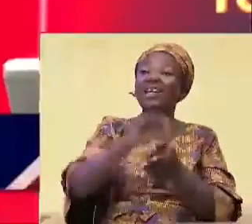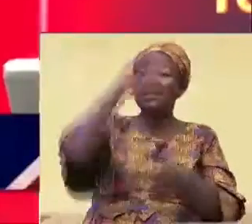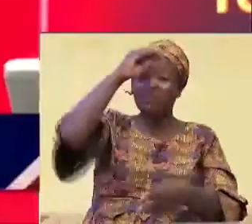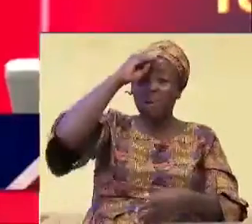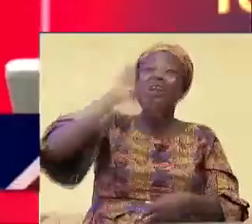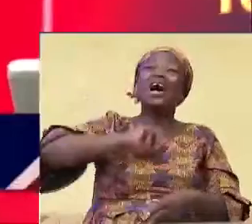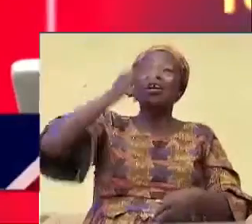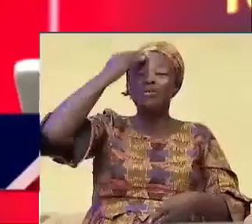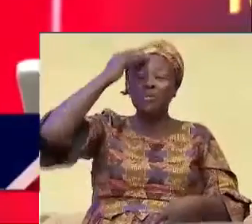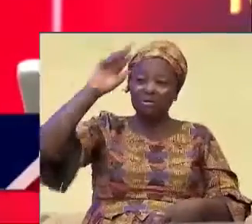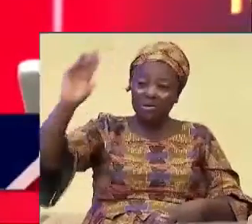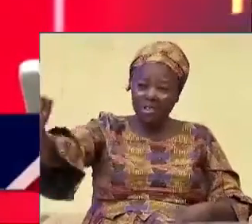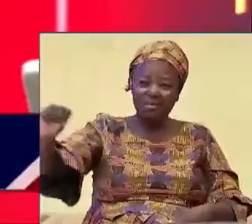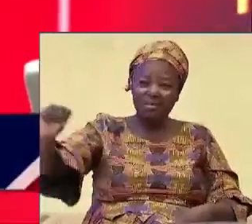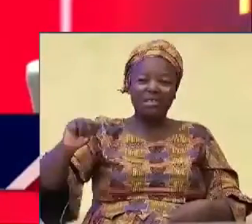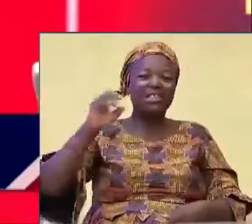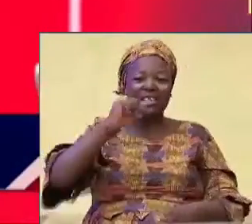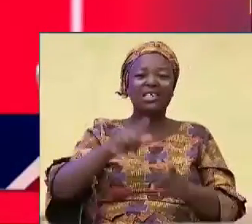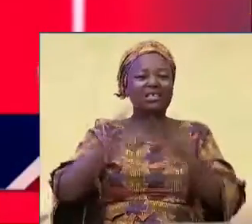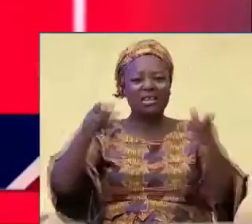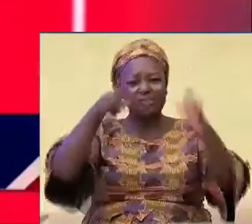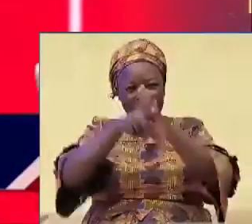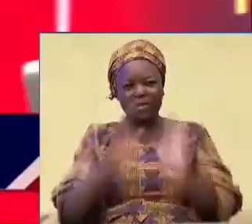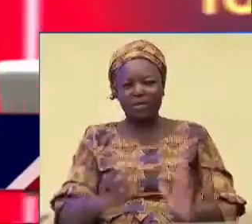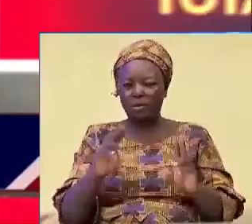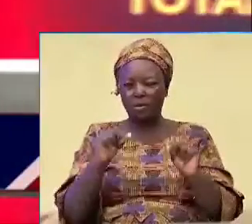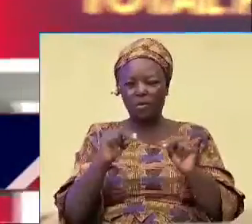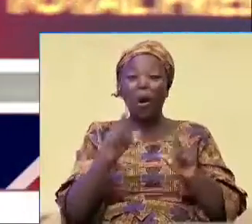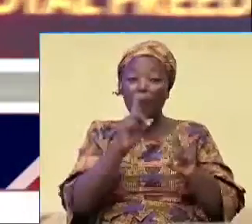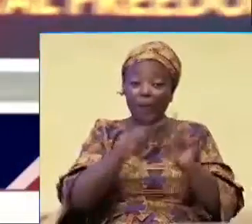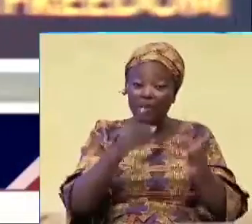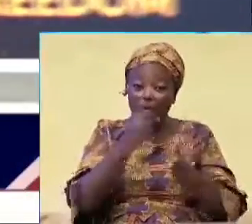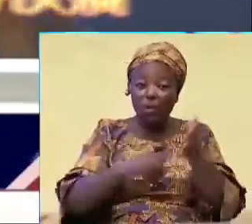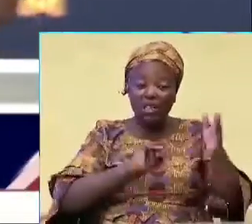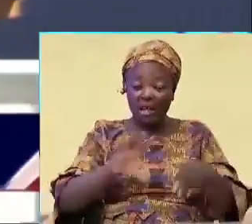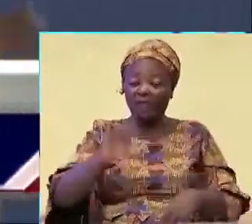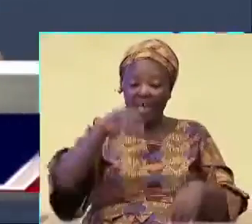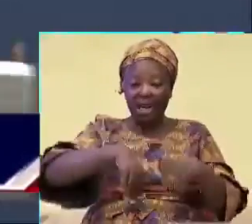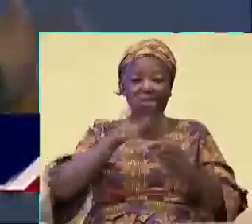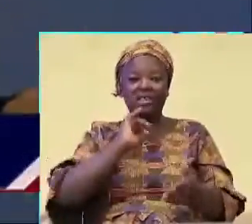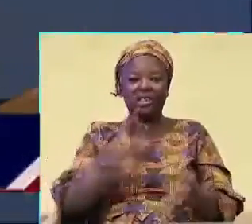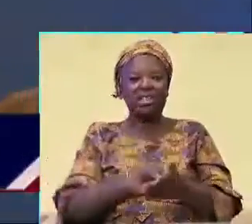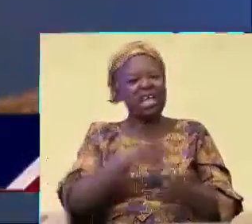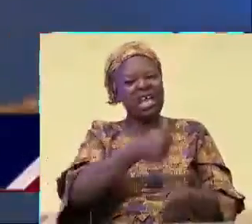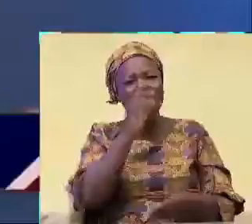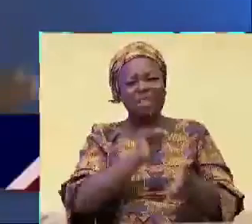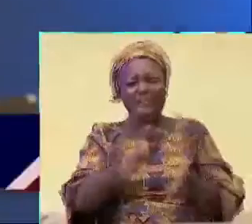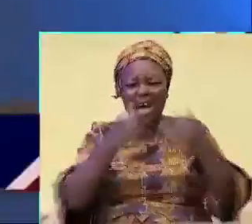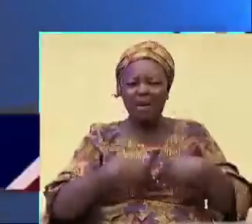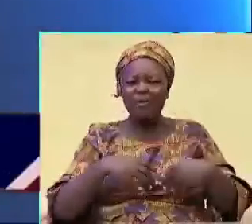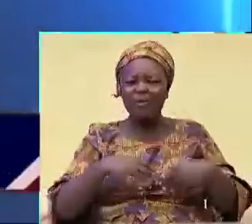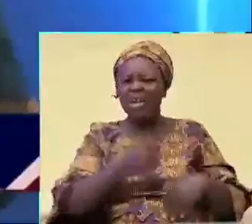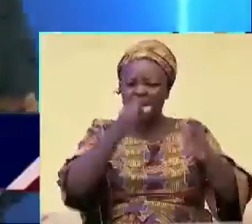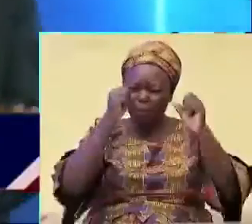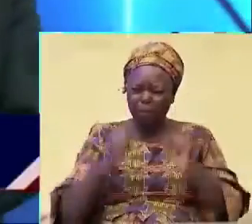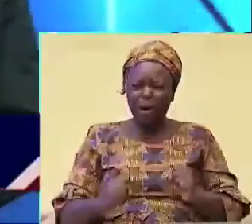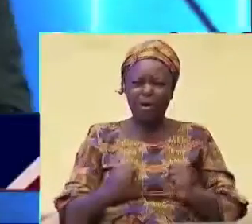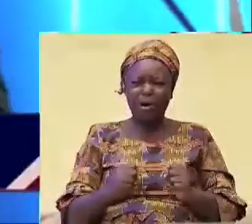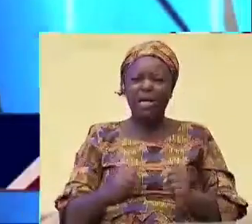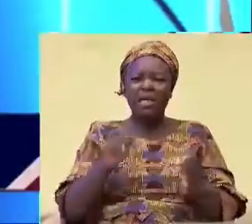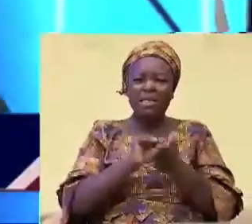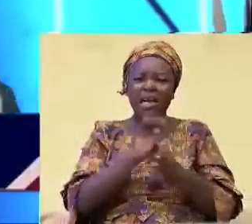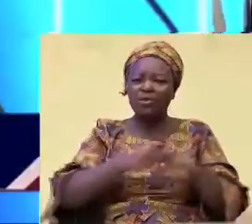So-and-so is a great, great oppressor. But you know what I found out? Anyone that has any power at